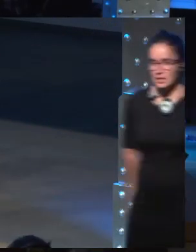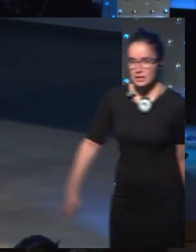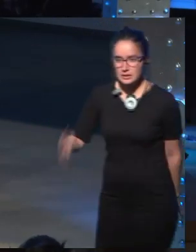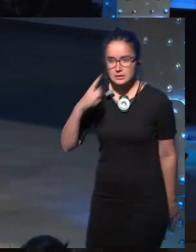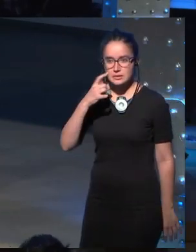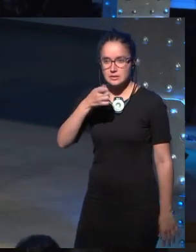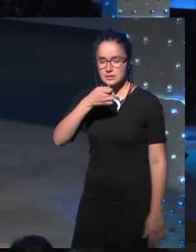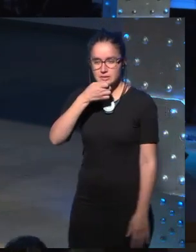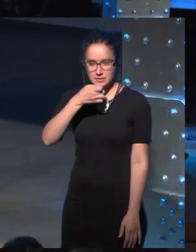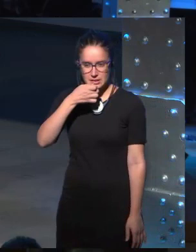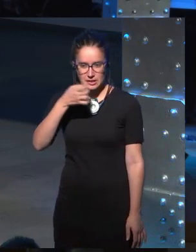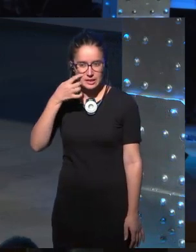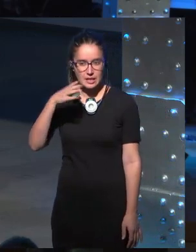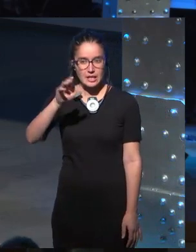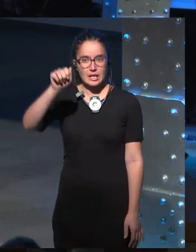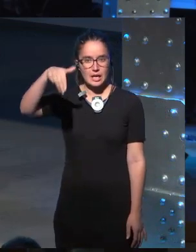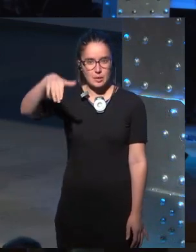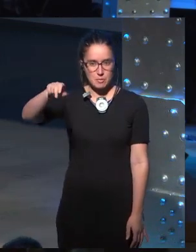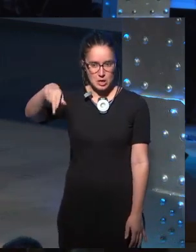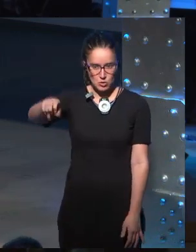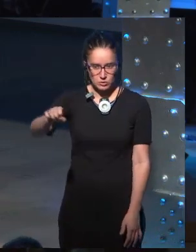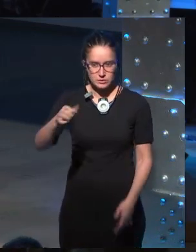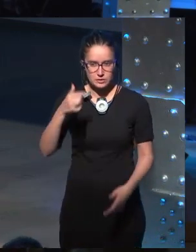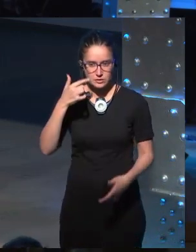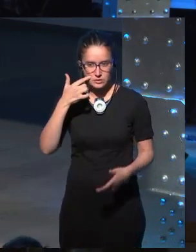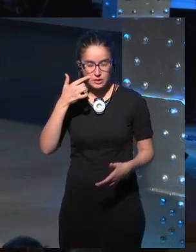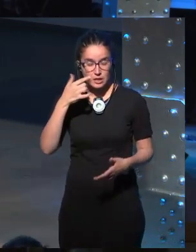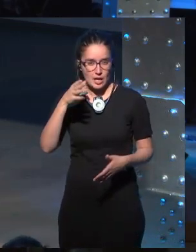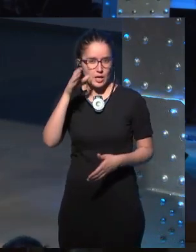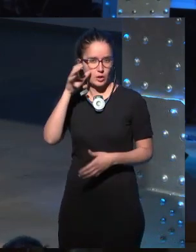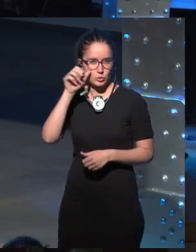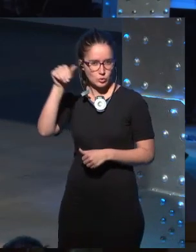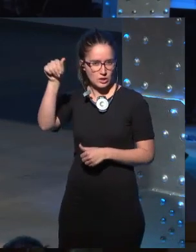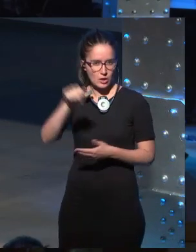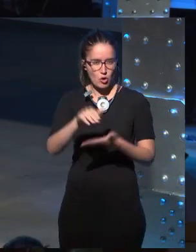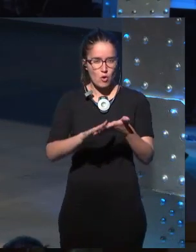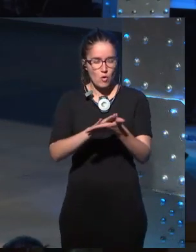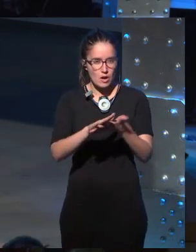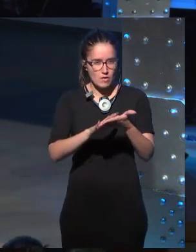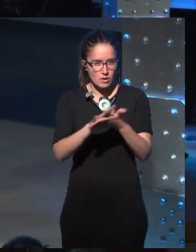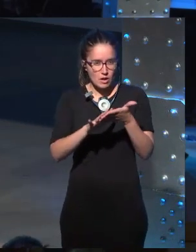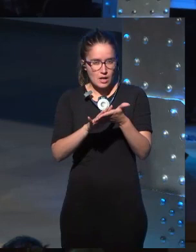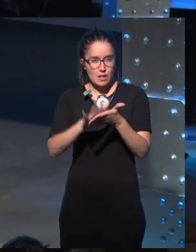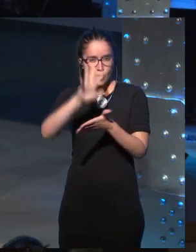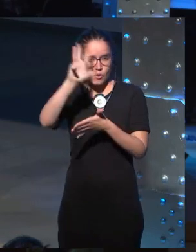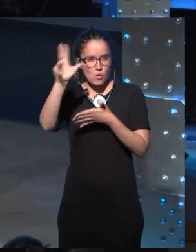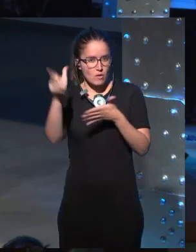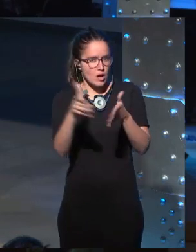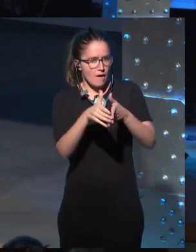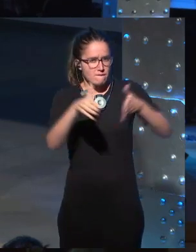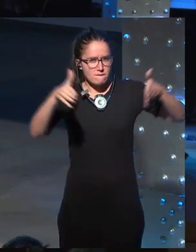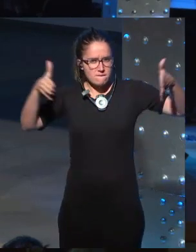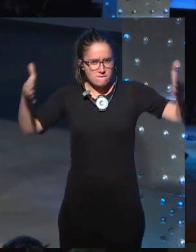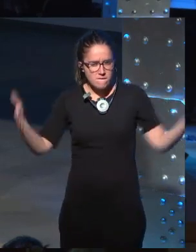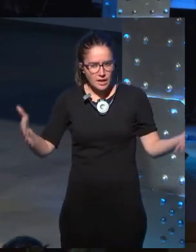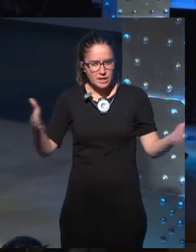Let's see. Come on, microphone, it's got to move there. It's good moving. After listening to you talk about the immensity of